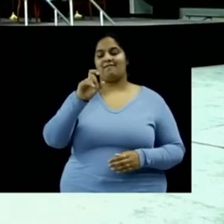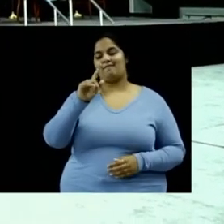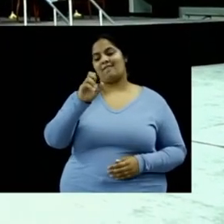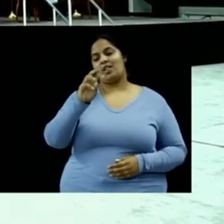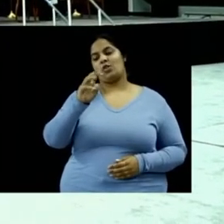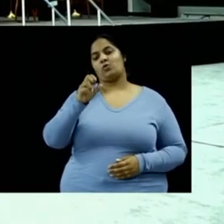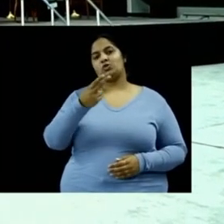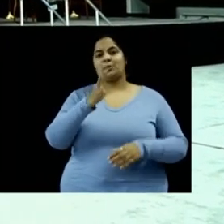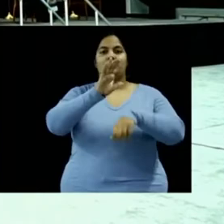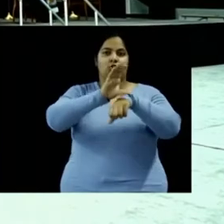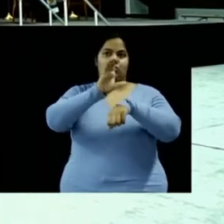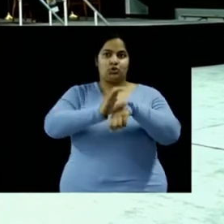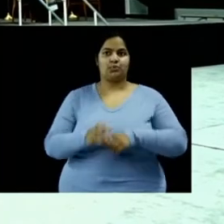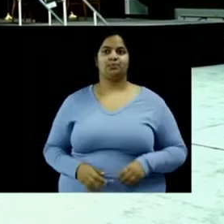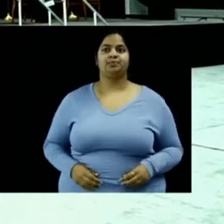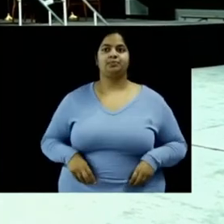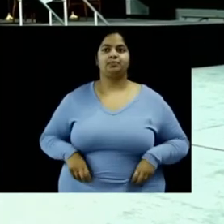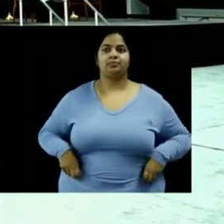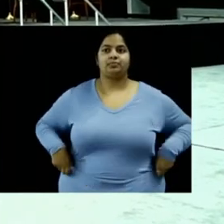that.